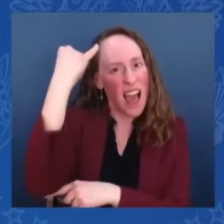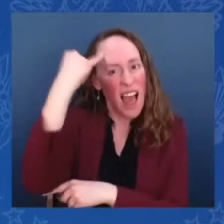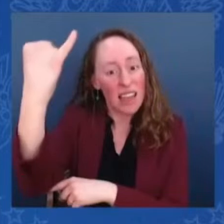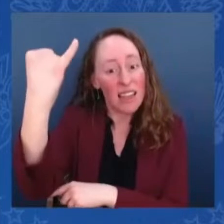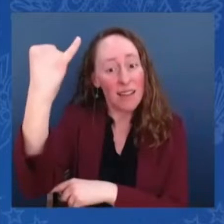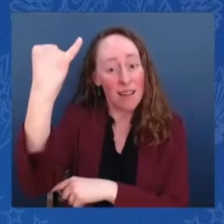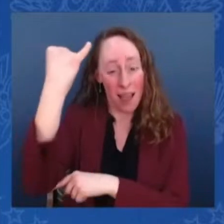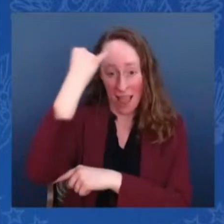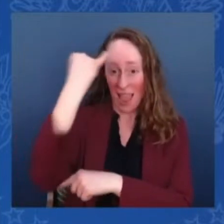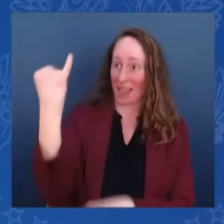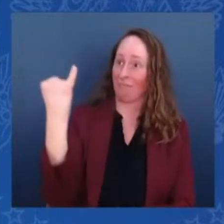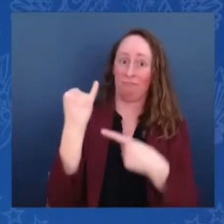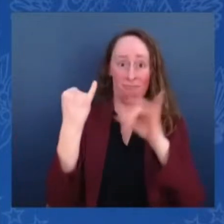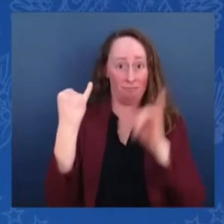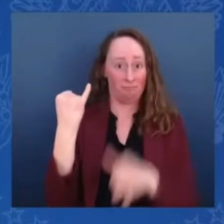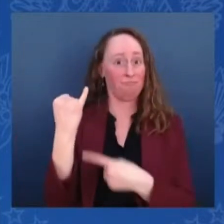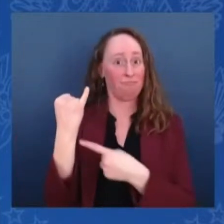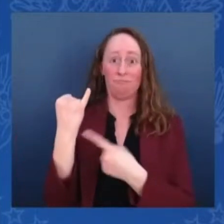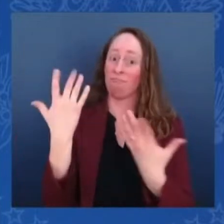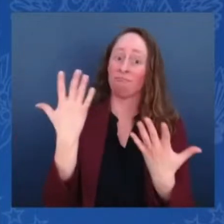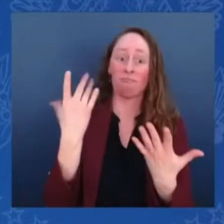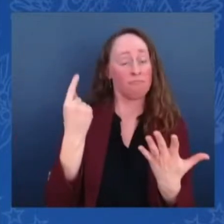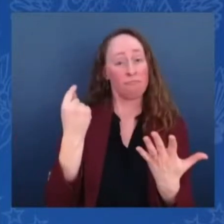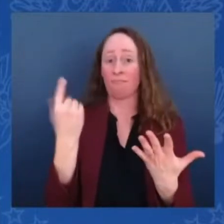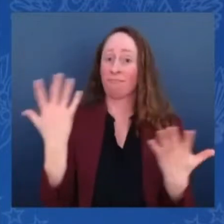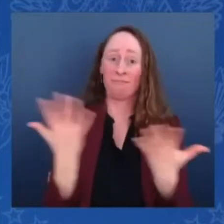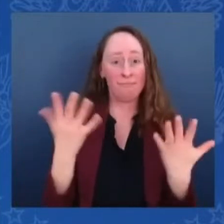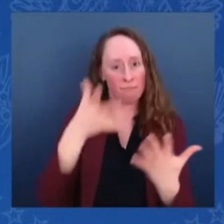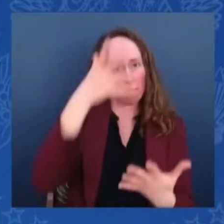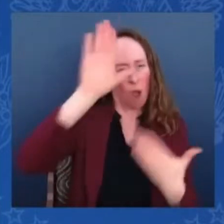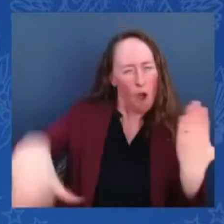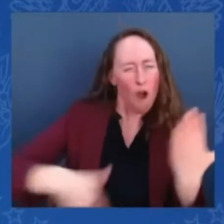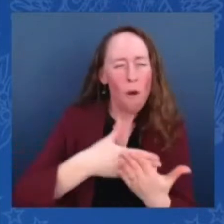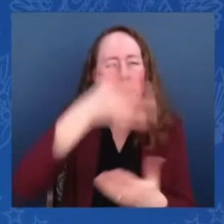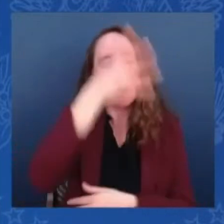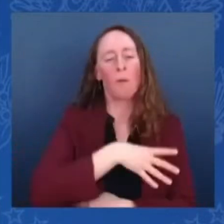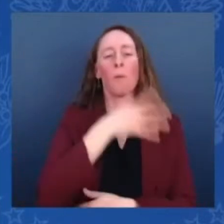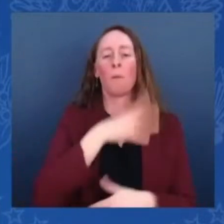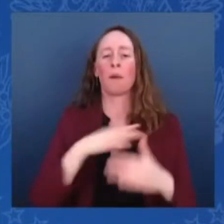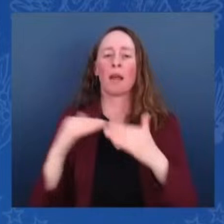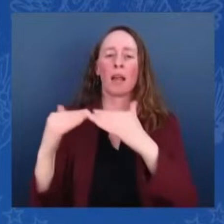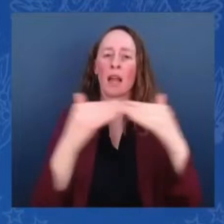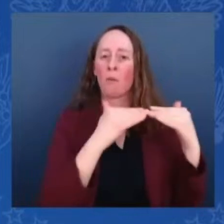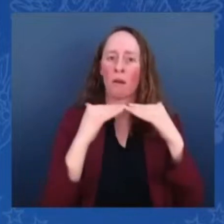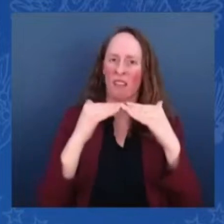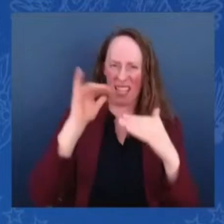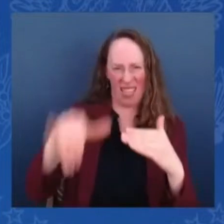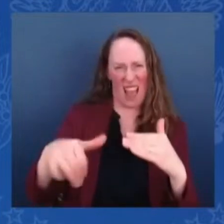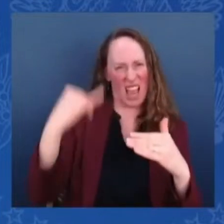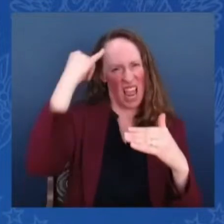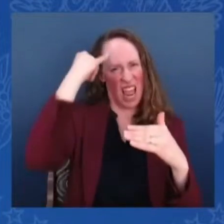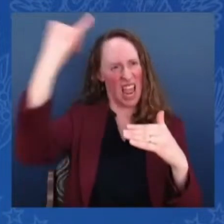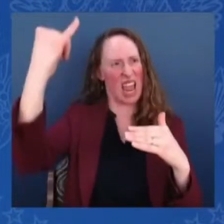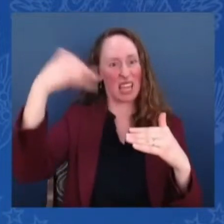women and men are created equal. The idea that has inspired the world for 250 years and